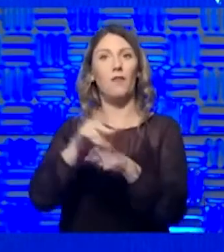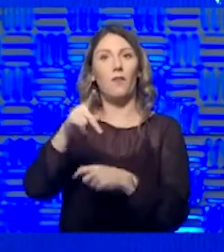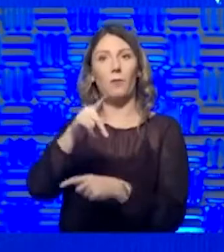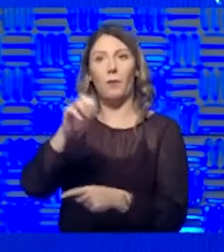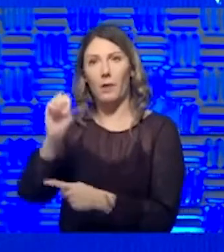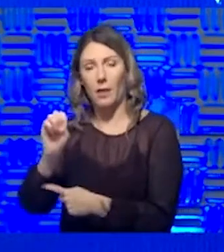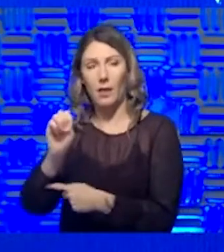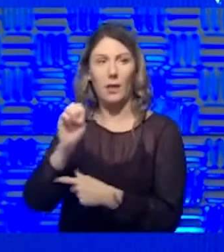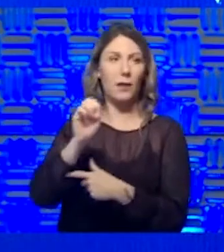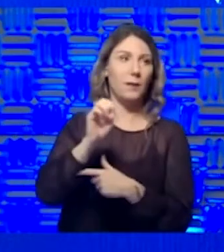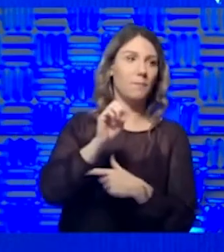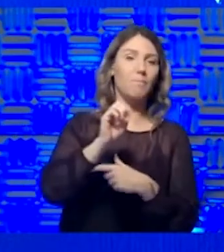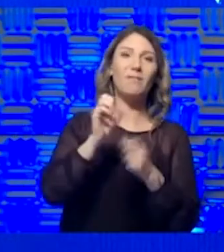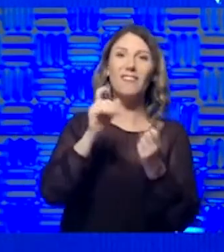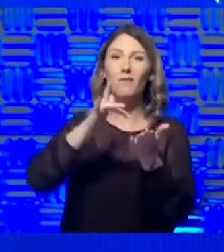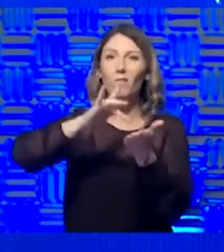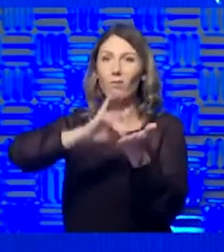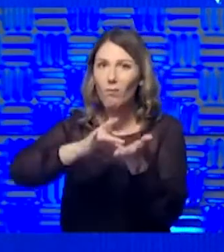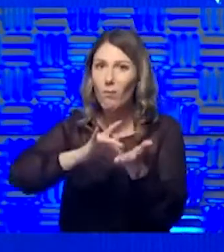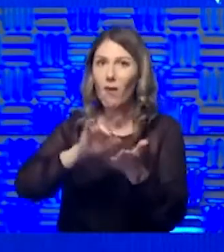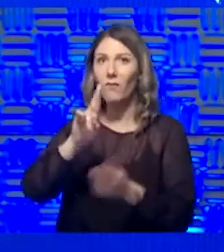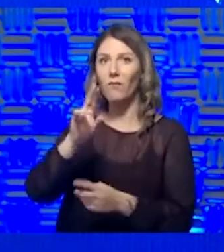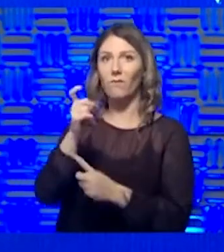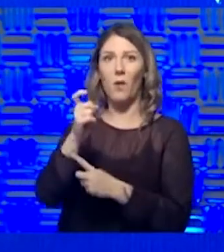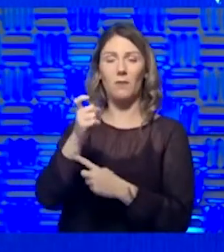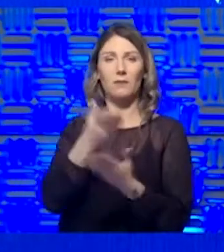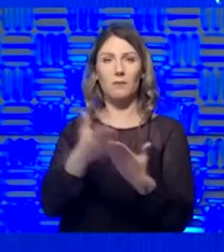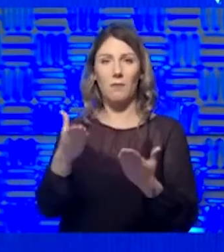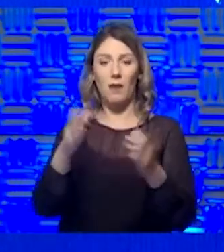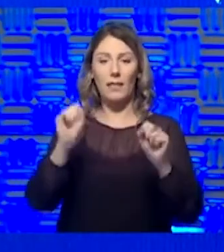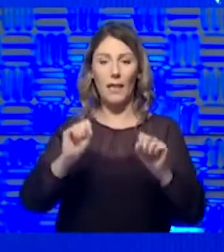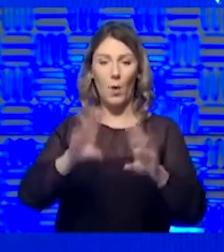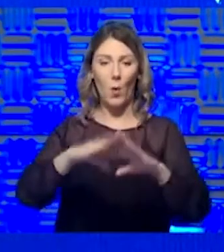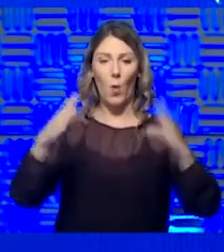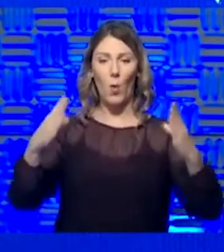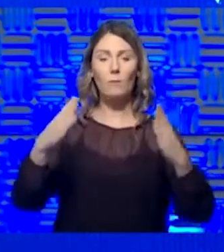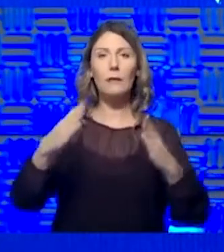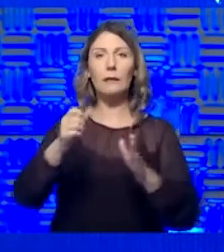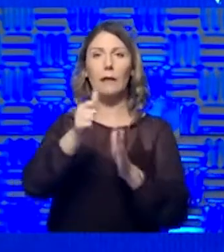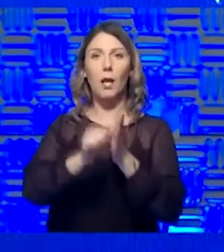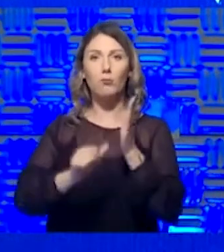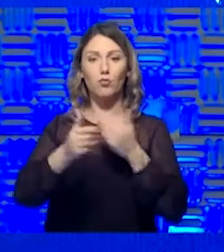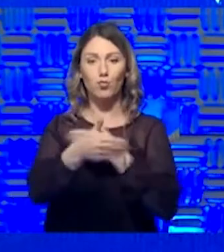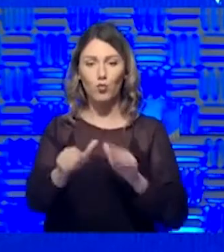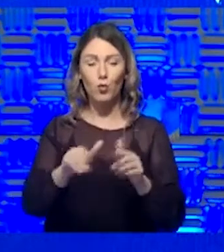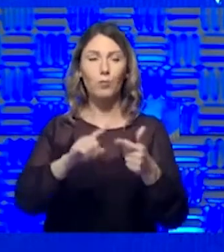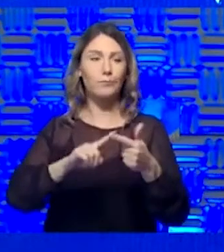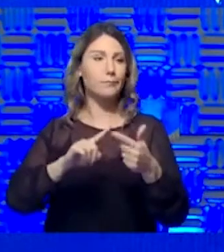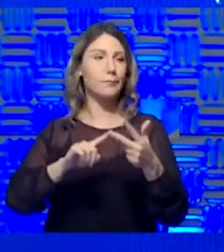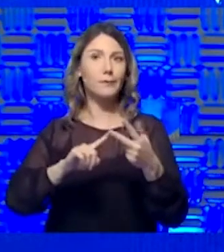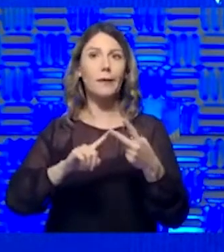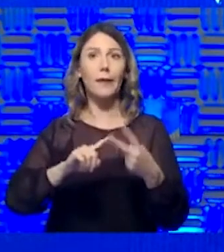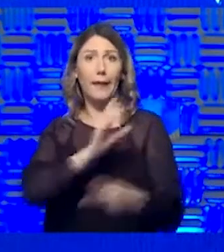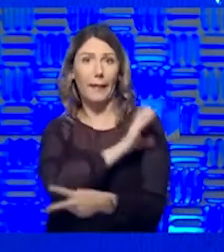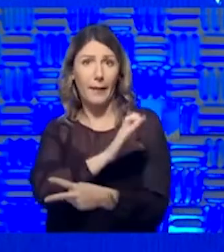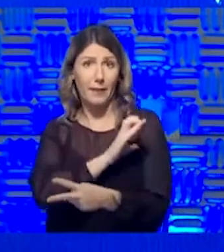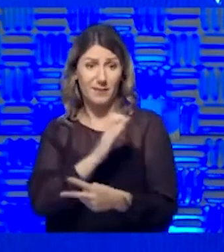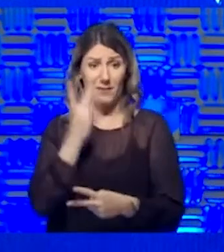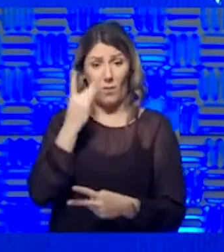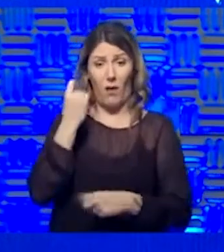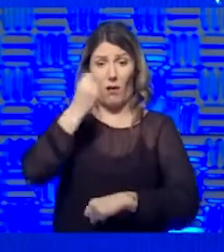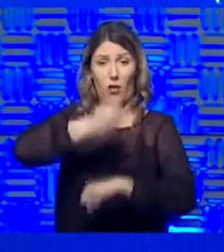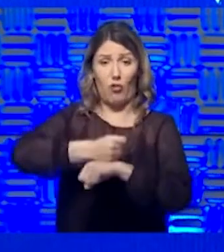enough pharmacy supplies that we can reopen operating rooms and clinics. You know, that's really why we closed them to begin